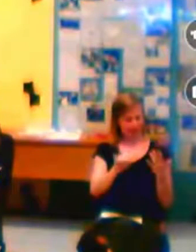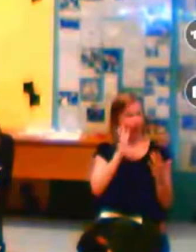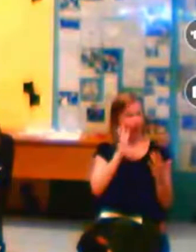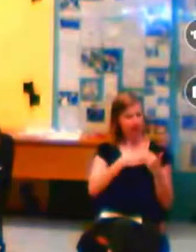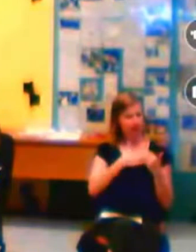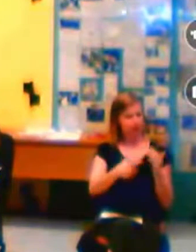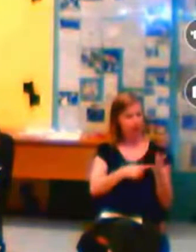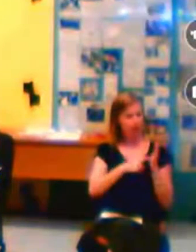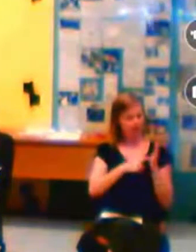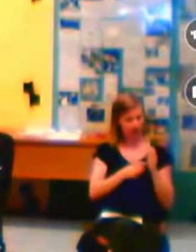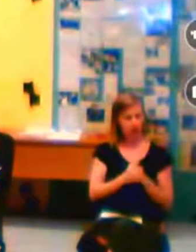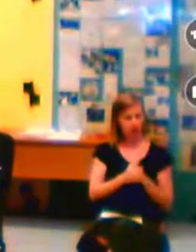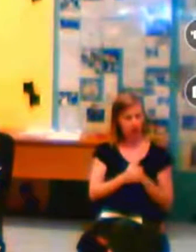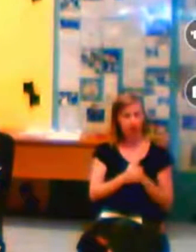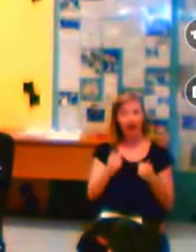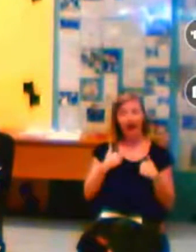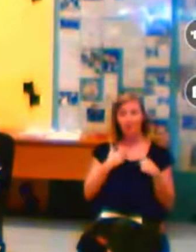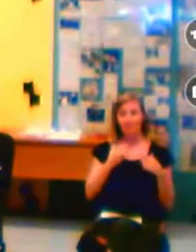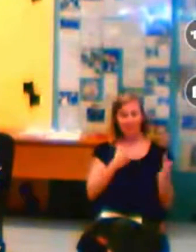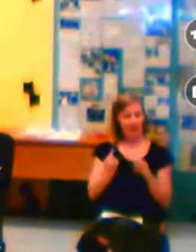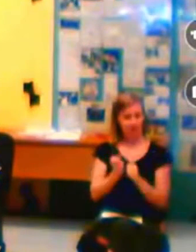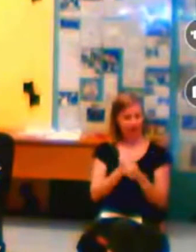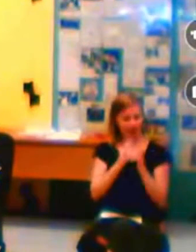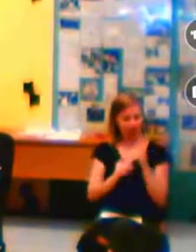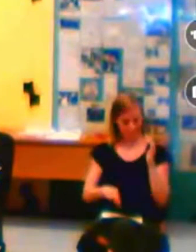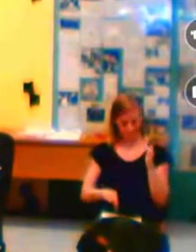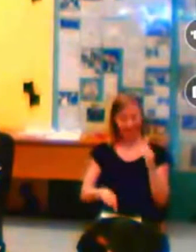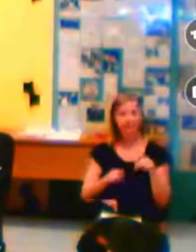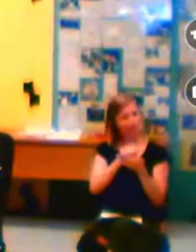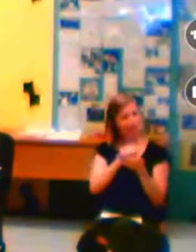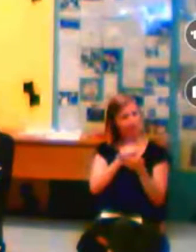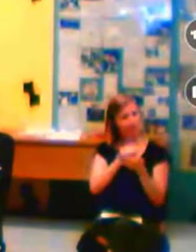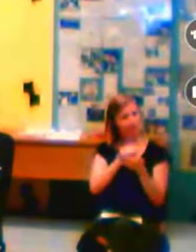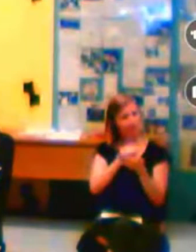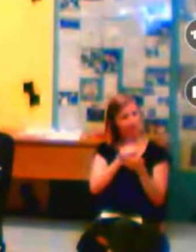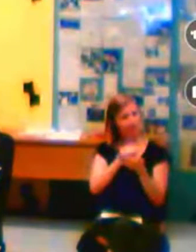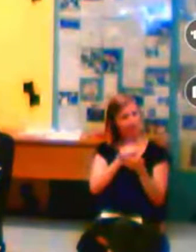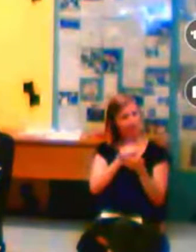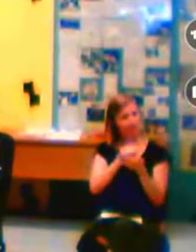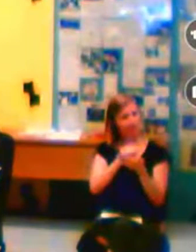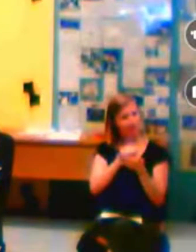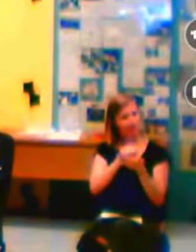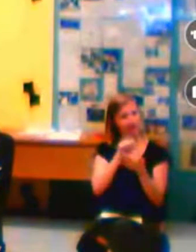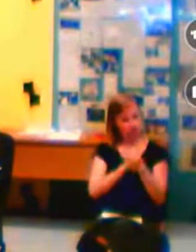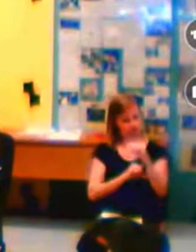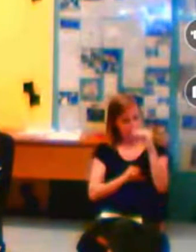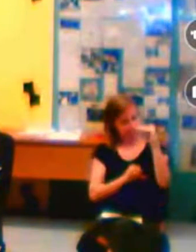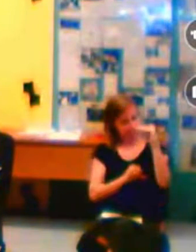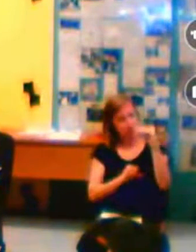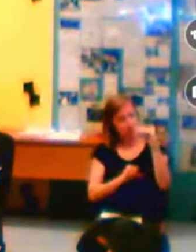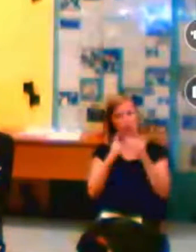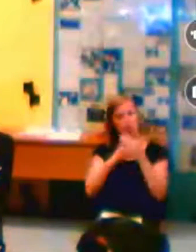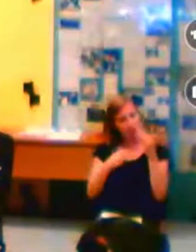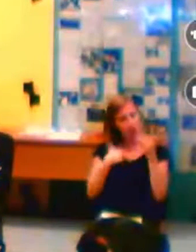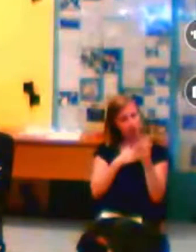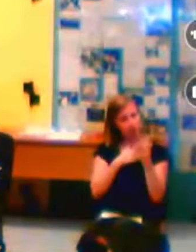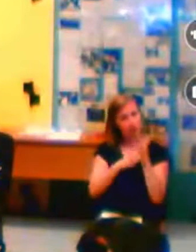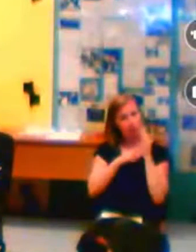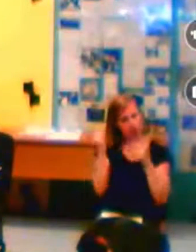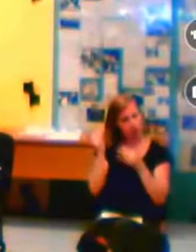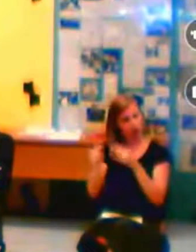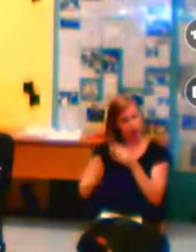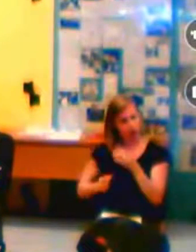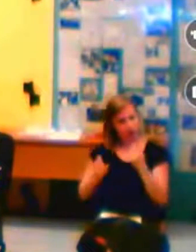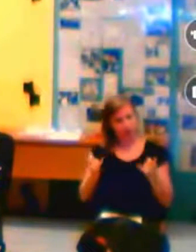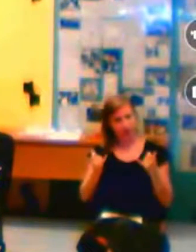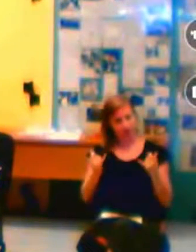a minimum, it would guarantee that what is currently in the statute are required. So there is no guessing